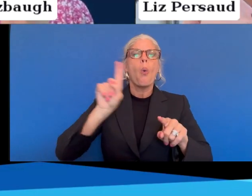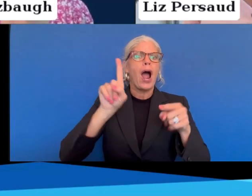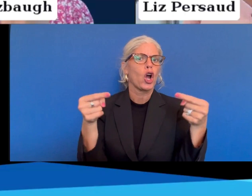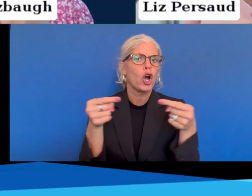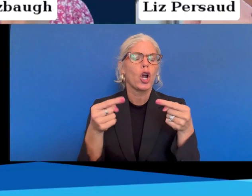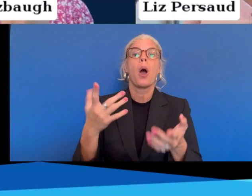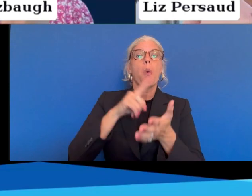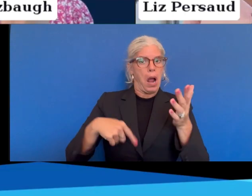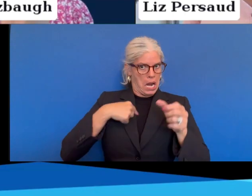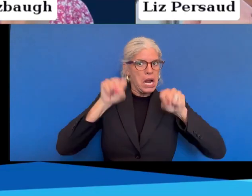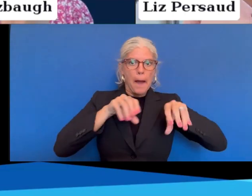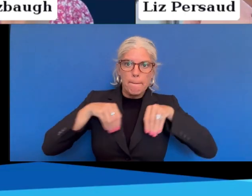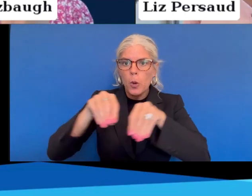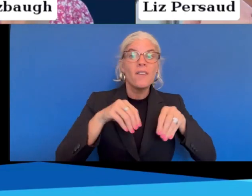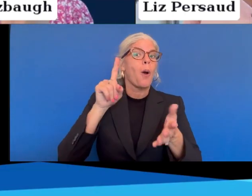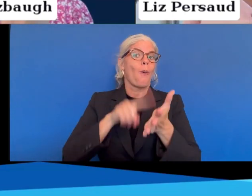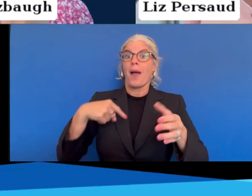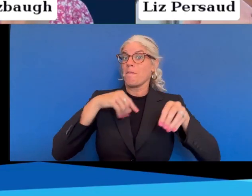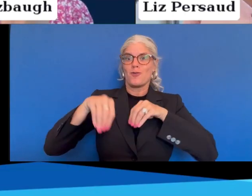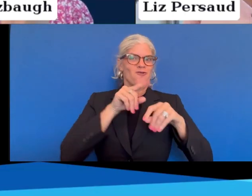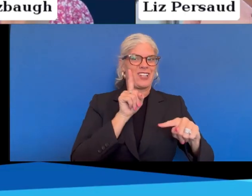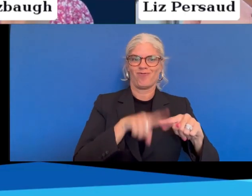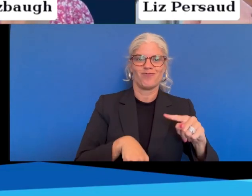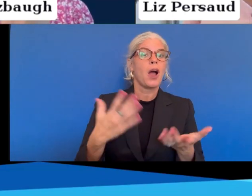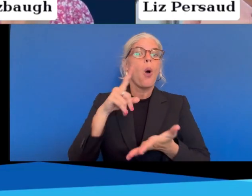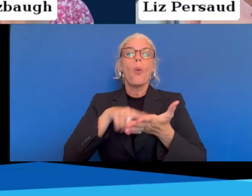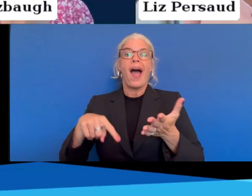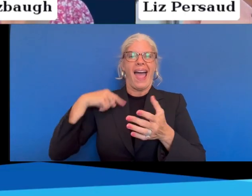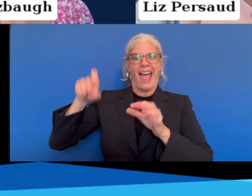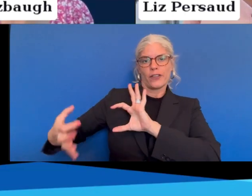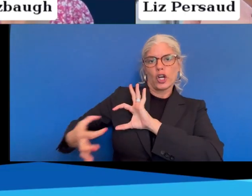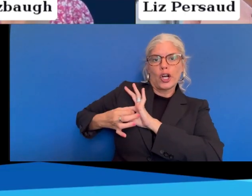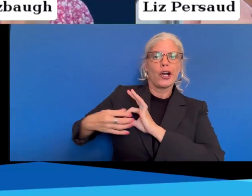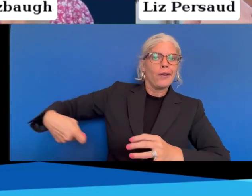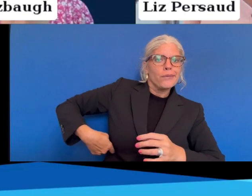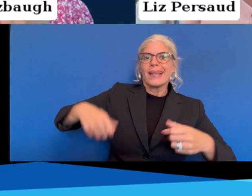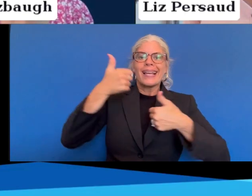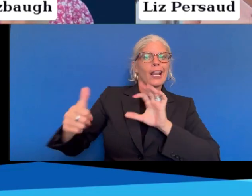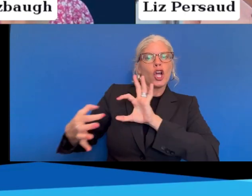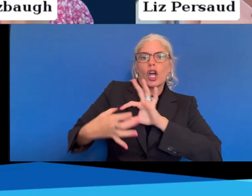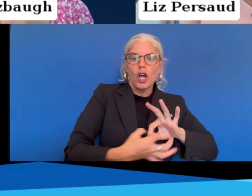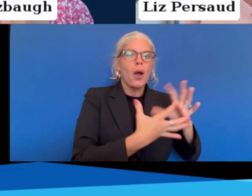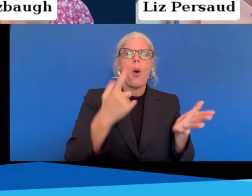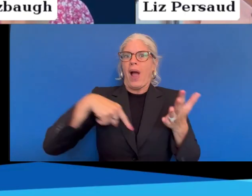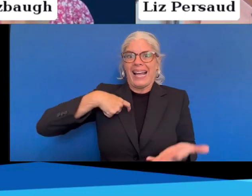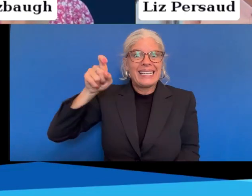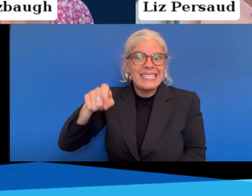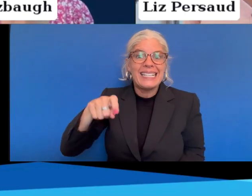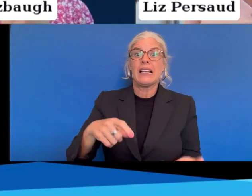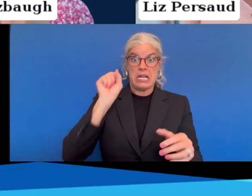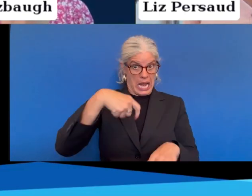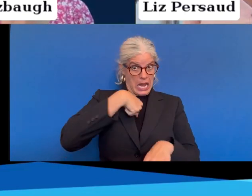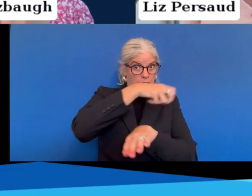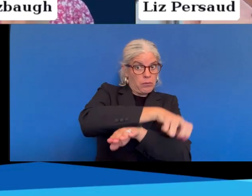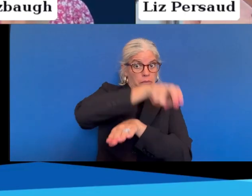to be, riding in on, or this is my disability. Where do I feel? Where do I hurt? What parts move? What